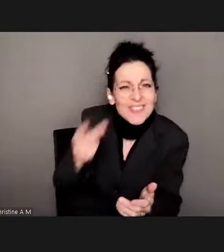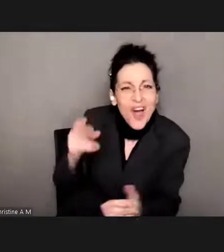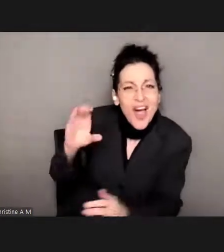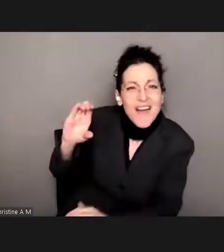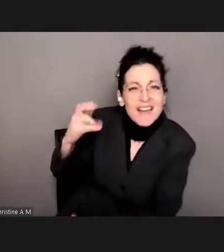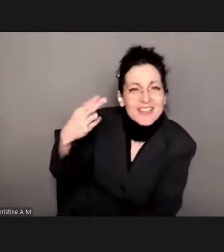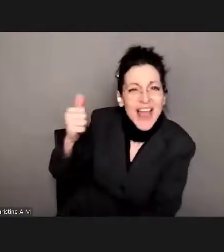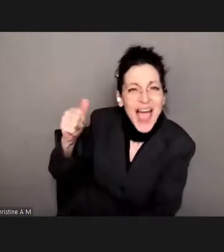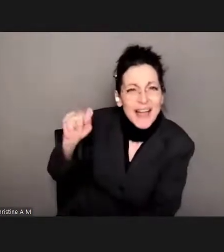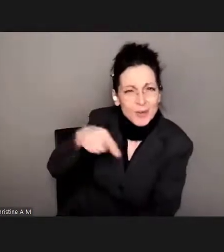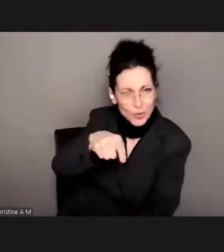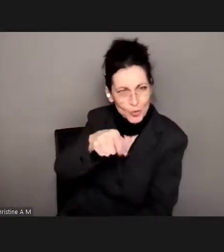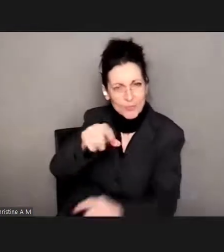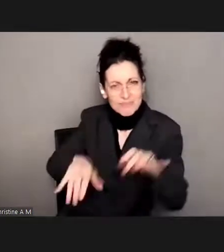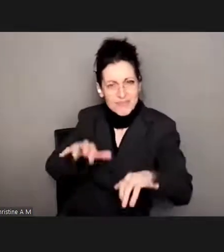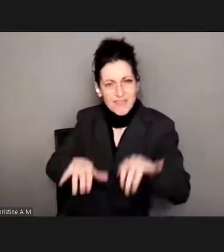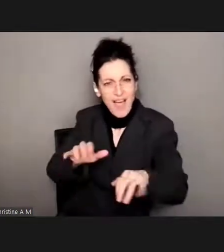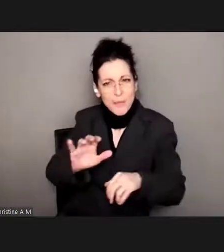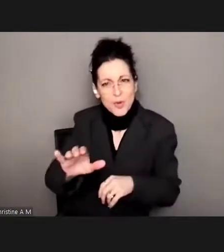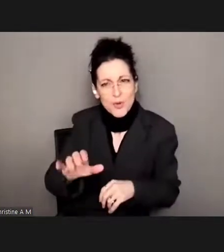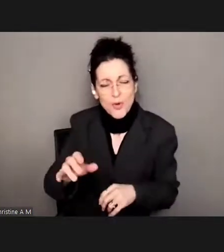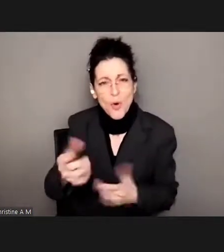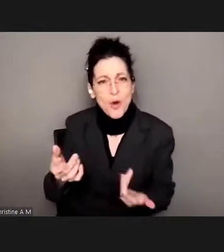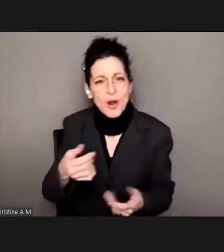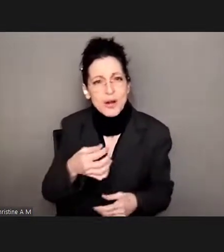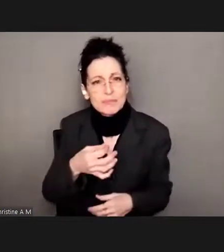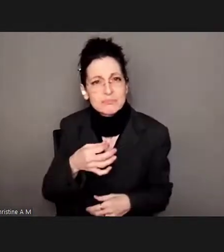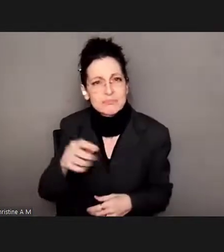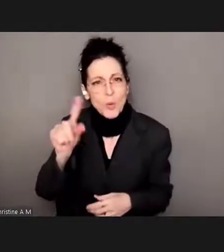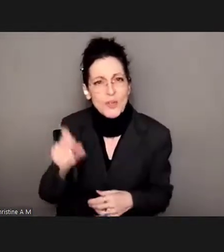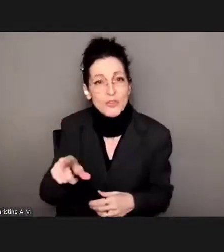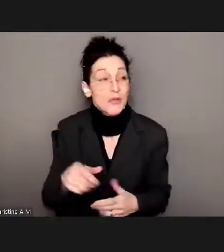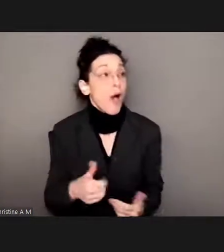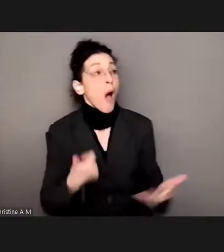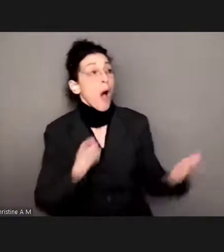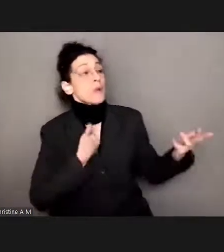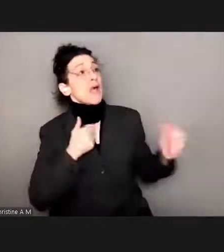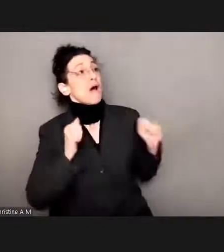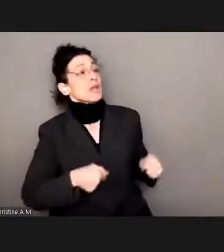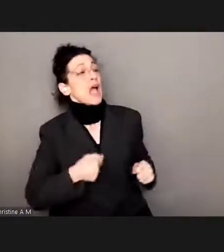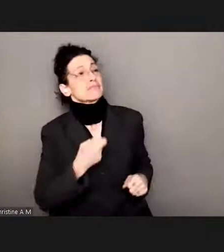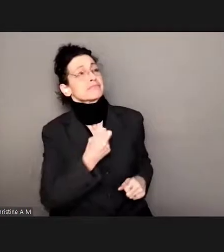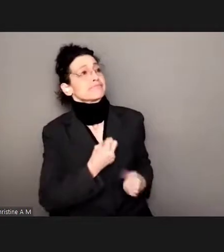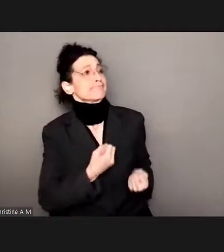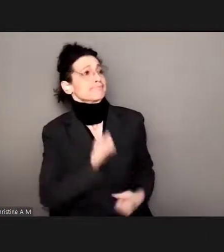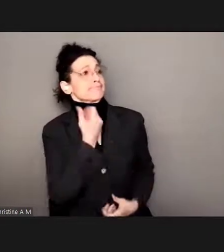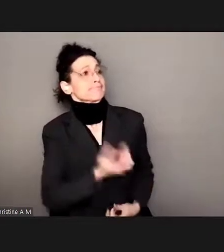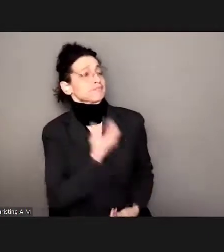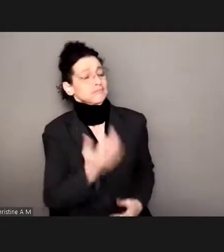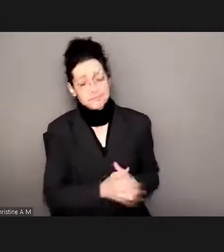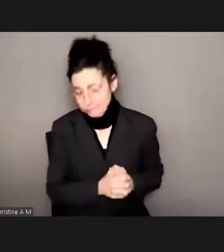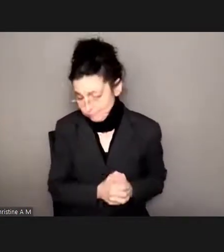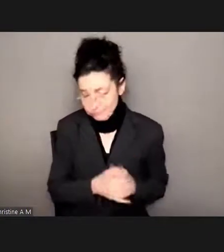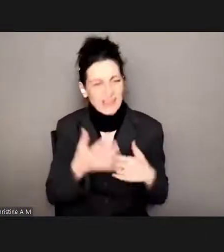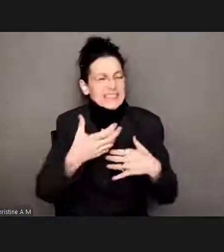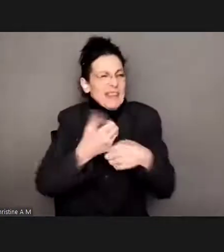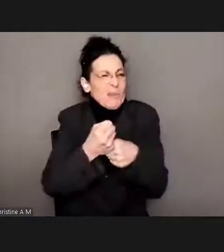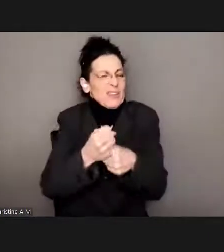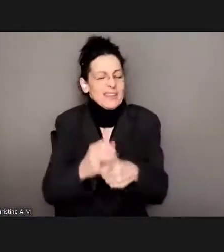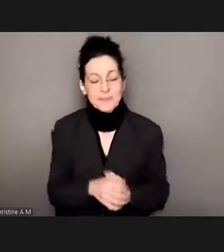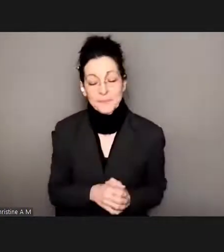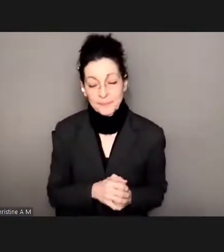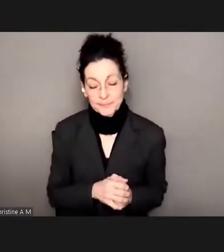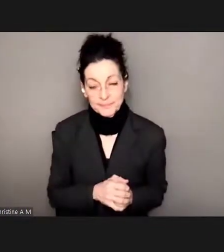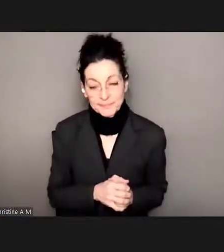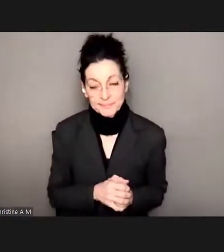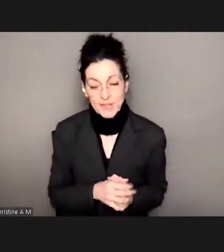it? Yeah, I'm happy just to summarize it. Okay. Two other things that I can think of from other